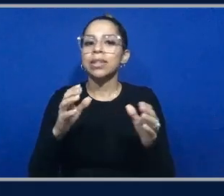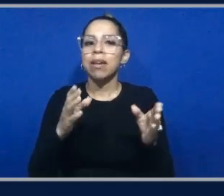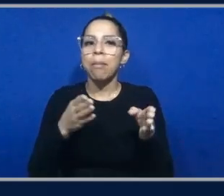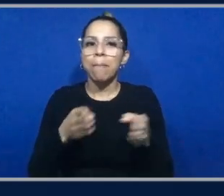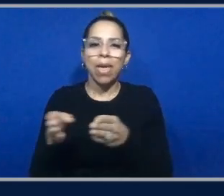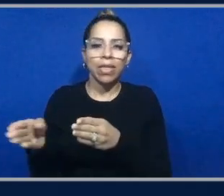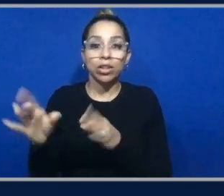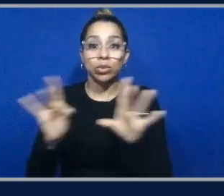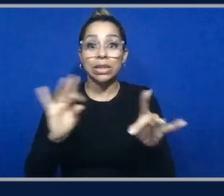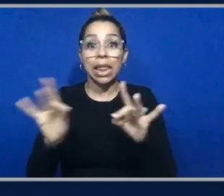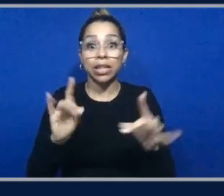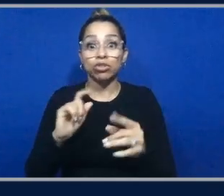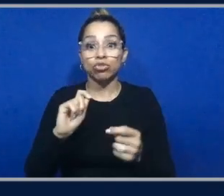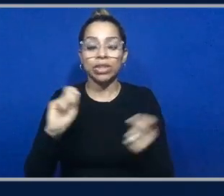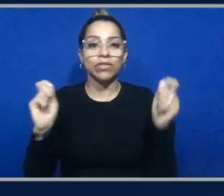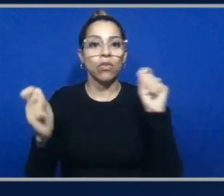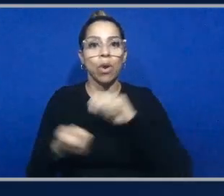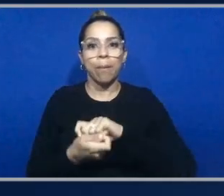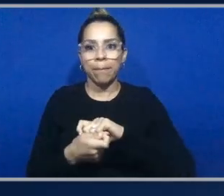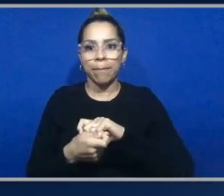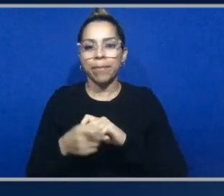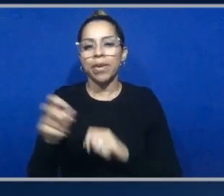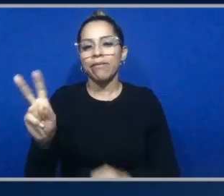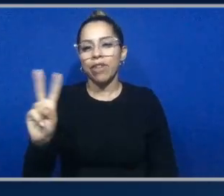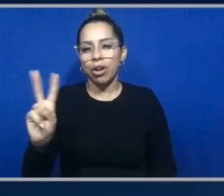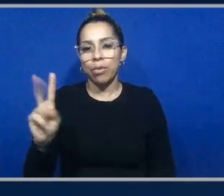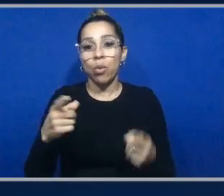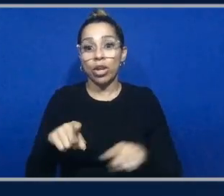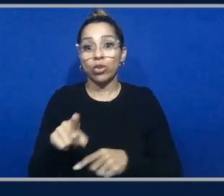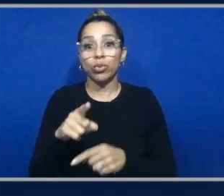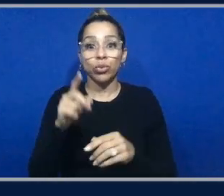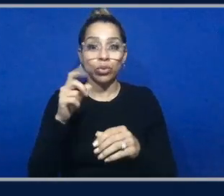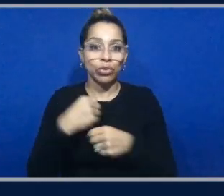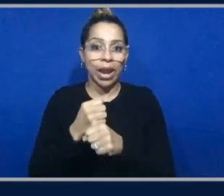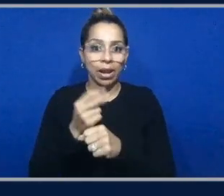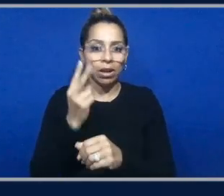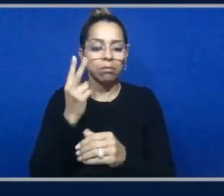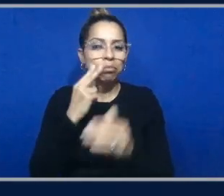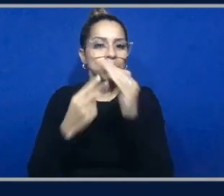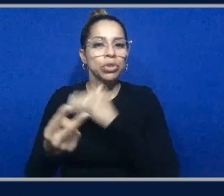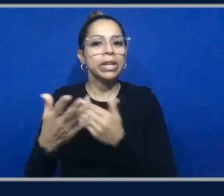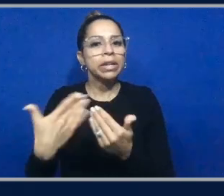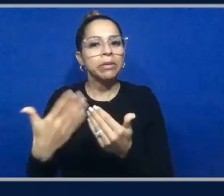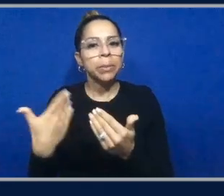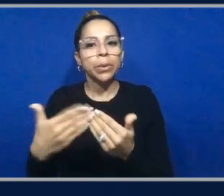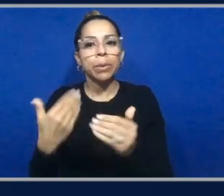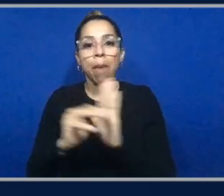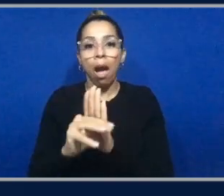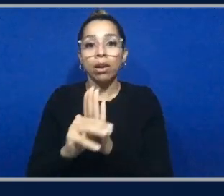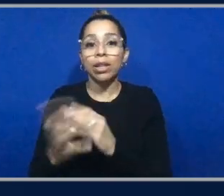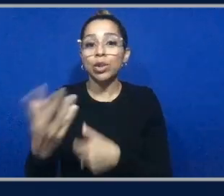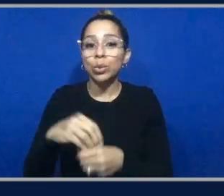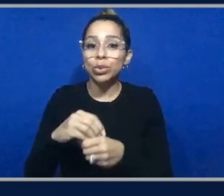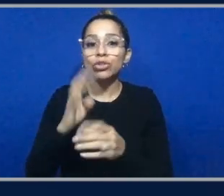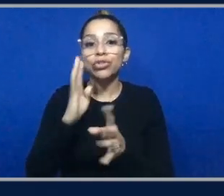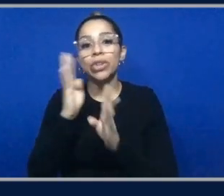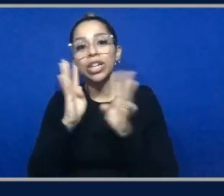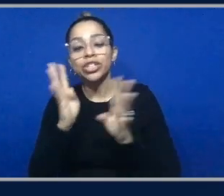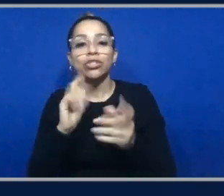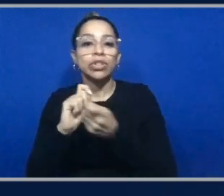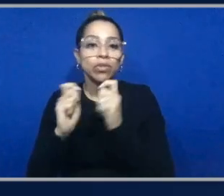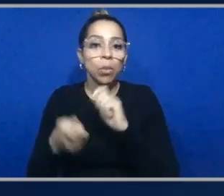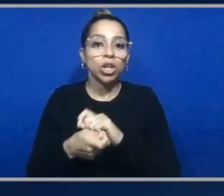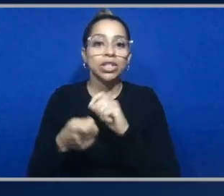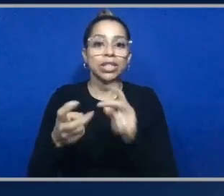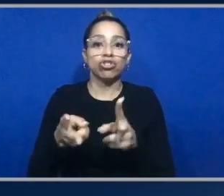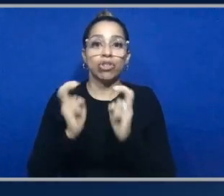variables when you create a predictive model. And it includes feature creation, transformation, extraction, selection, and then enhances the data